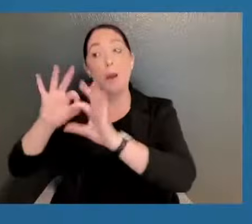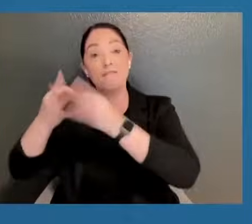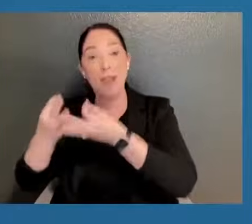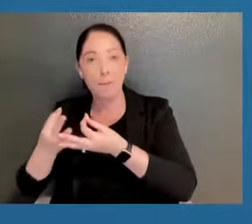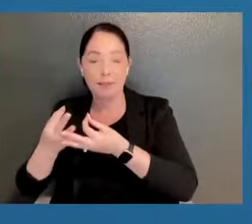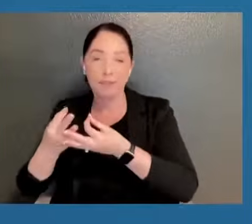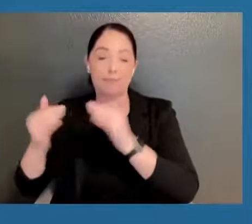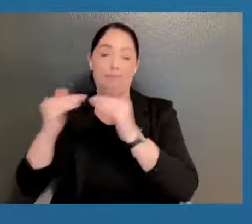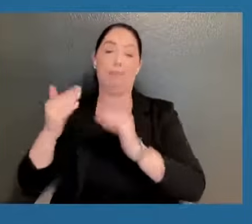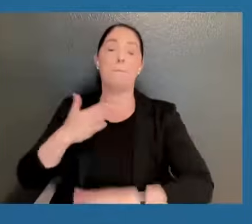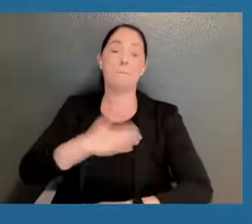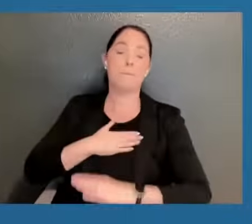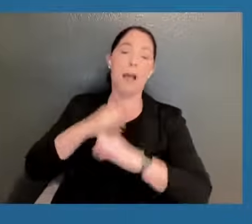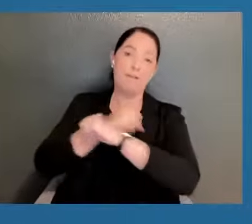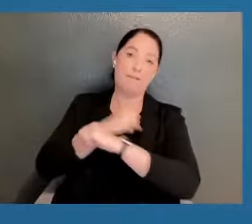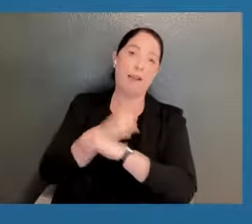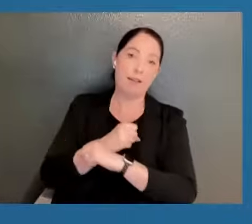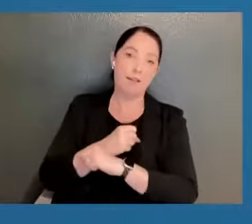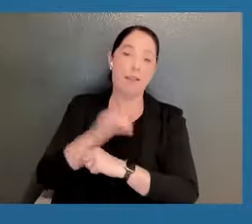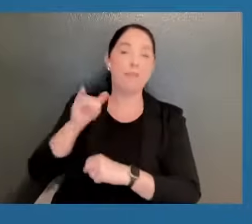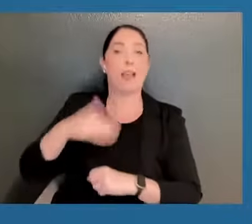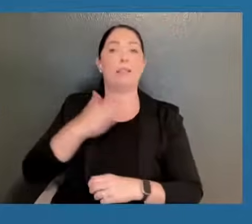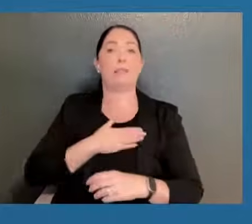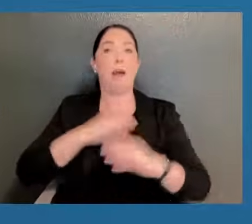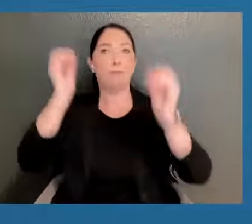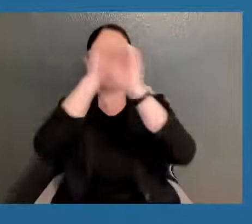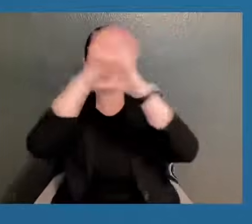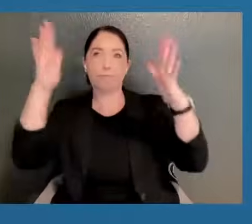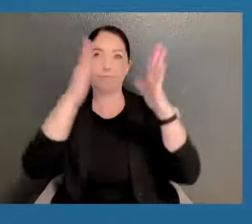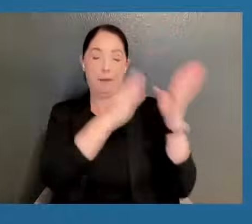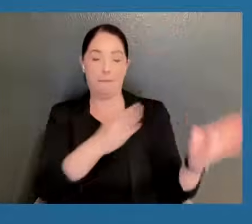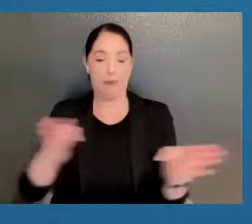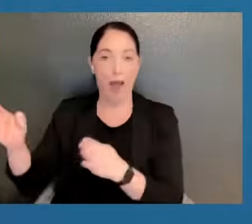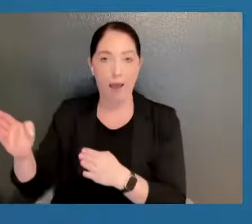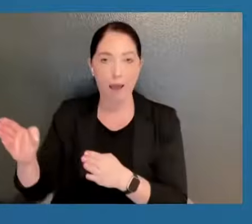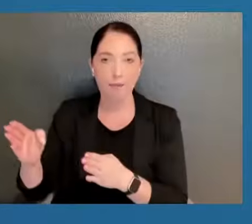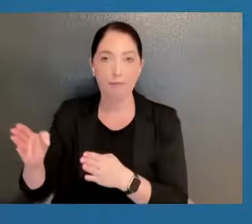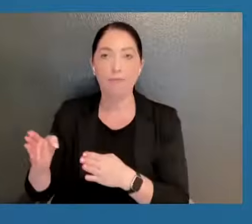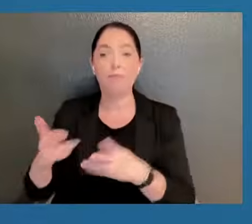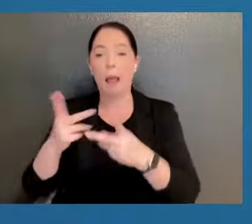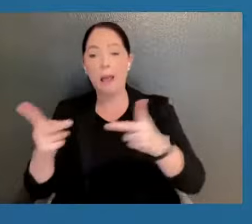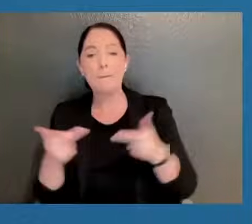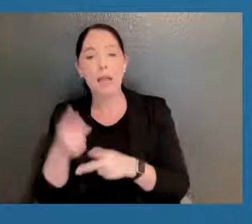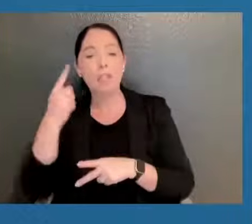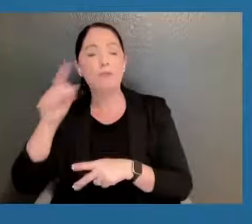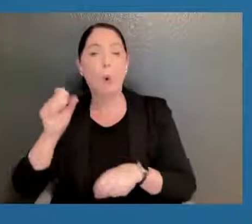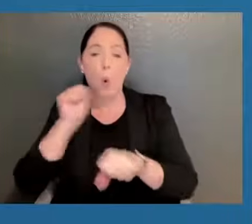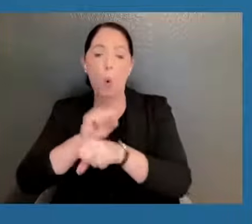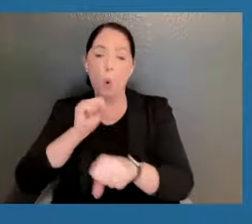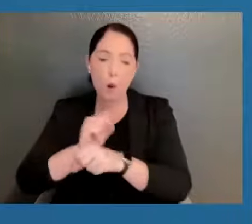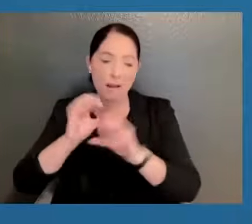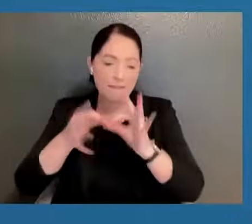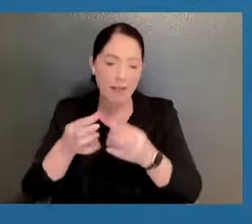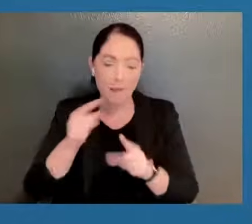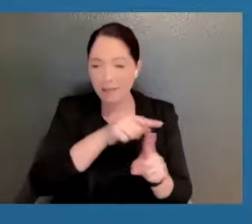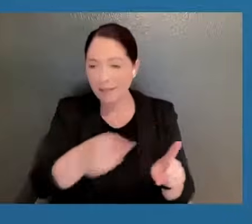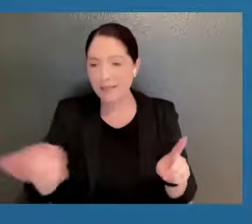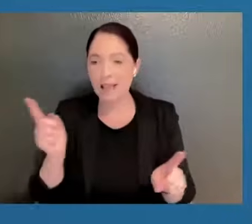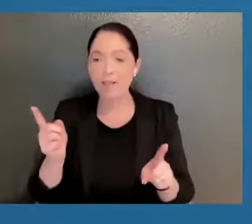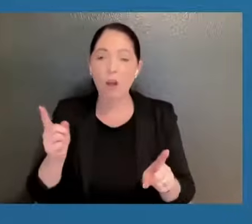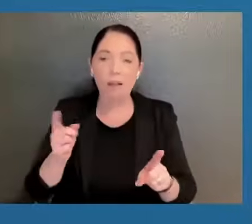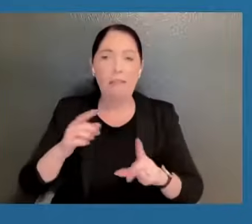laid out for this state, the vision I've laid out for Buffalo. A place where working families don't just survive, they